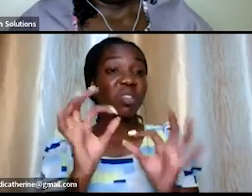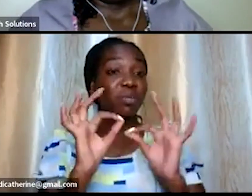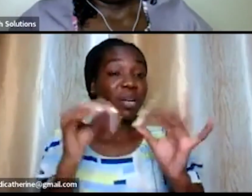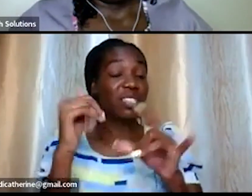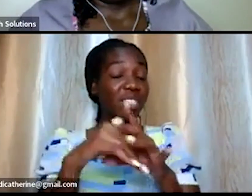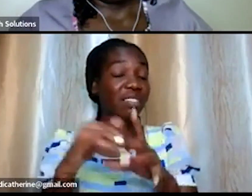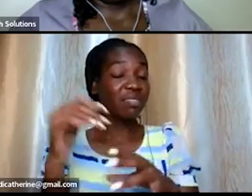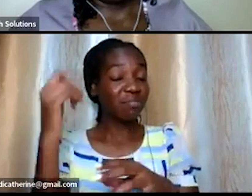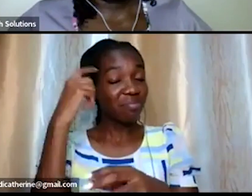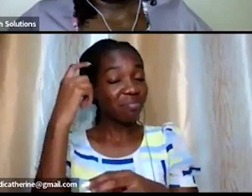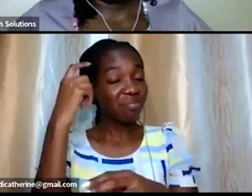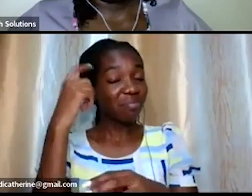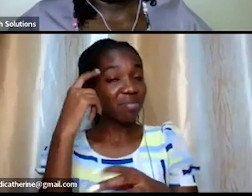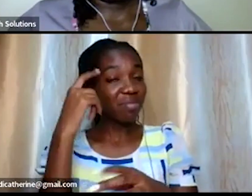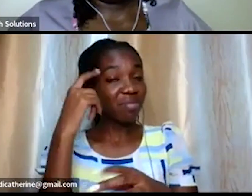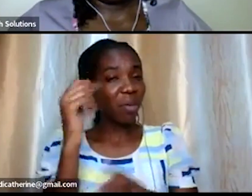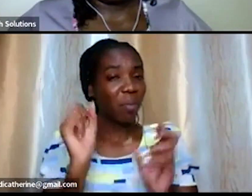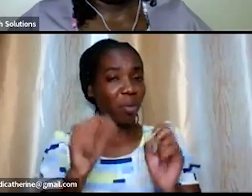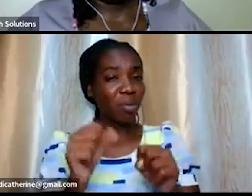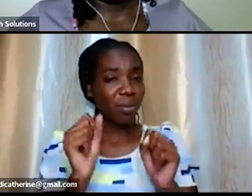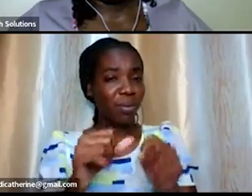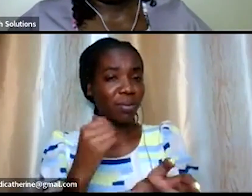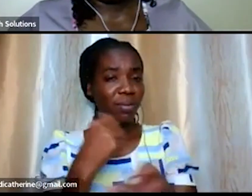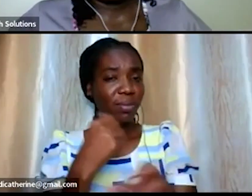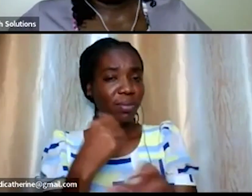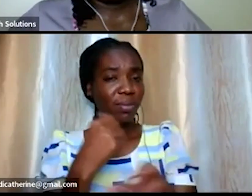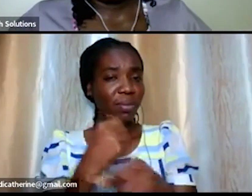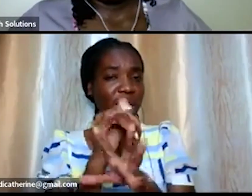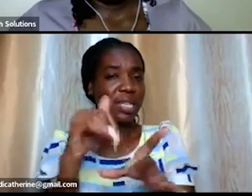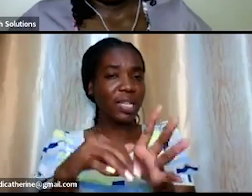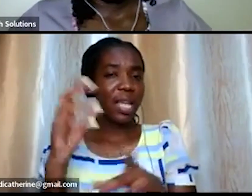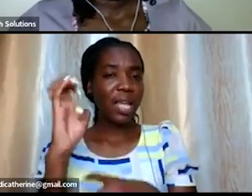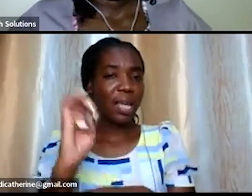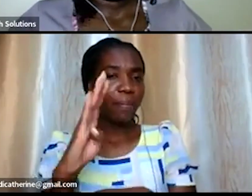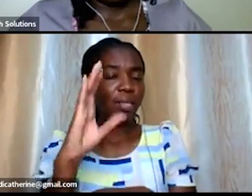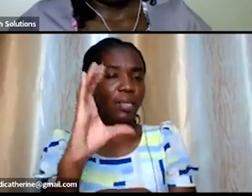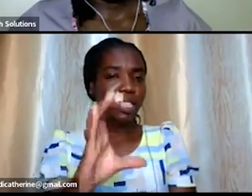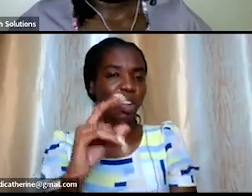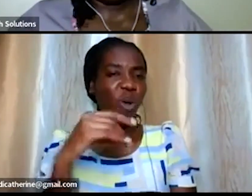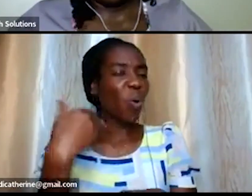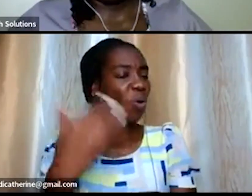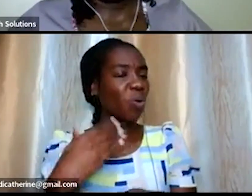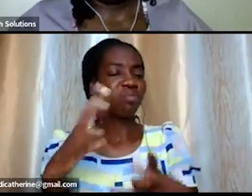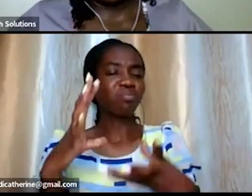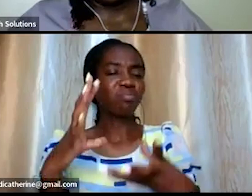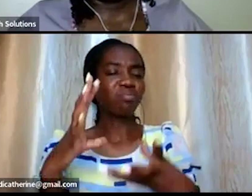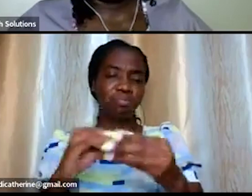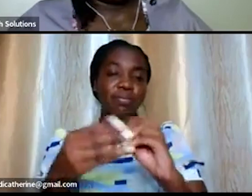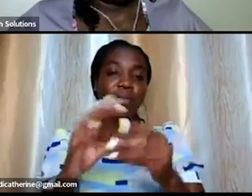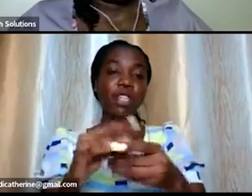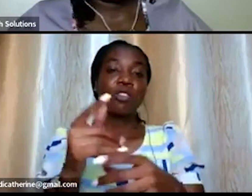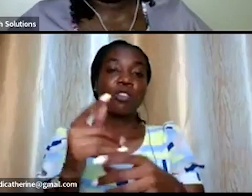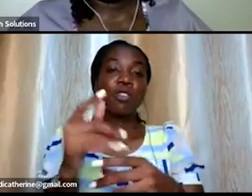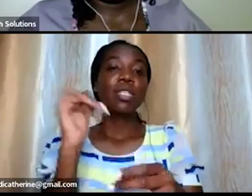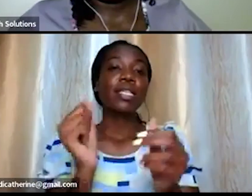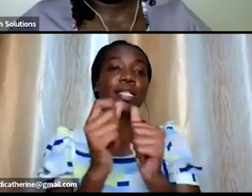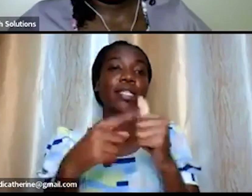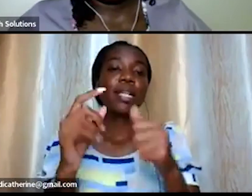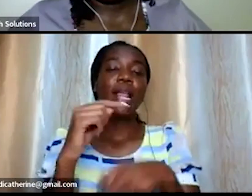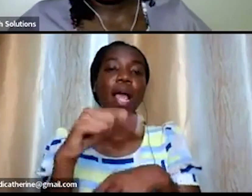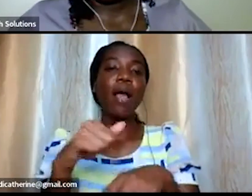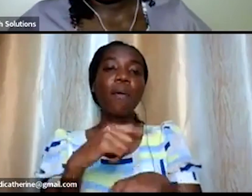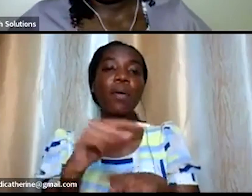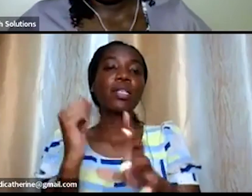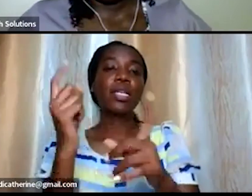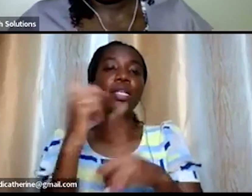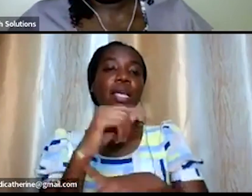us who are in the creative space, we are ABC, always be creative, right? Even if you stay up 16 hours a day or 18 and sleep